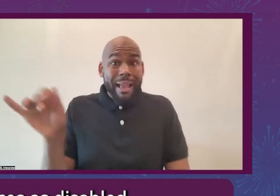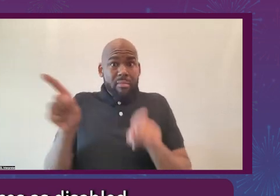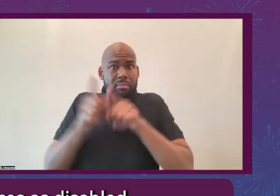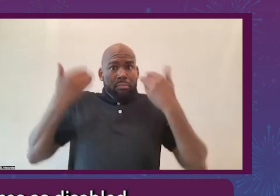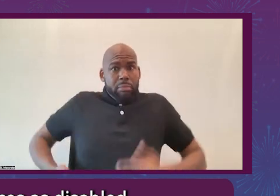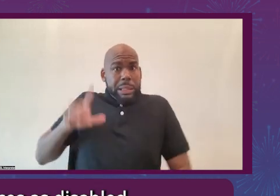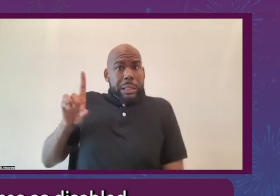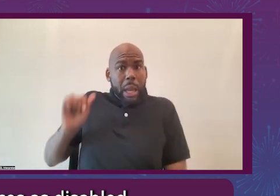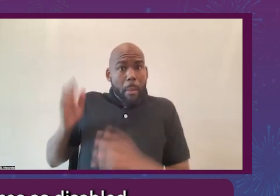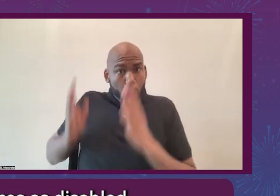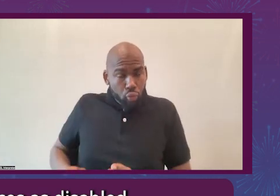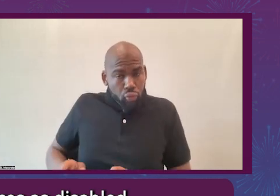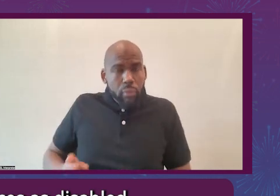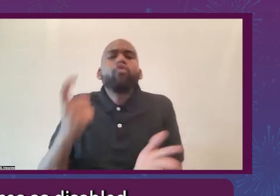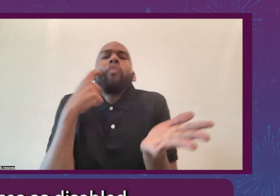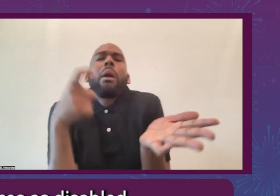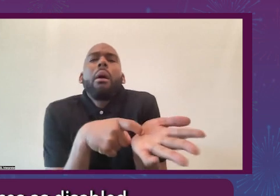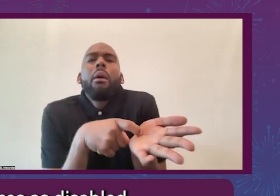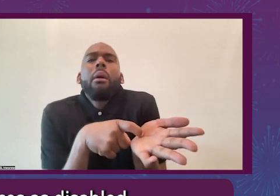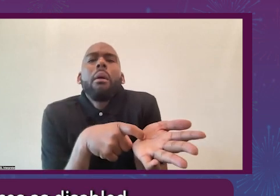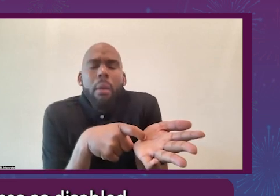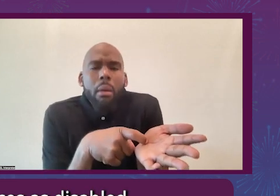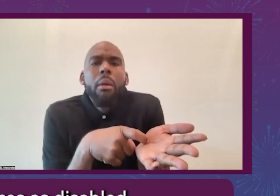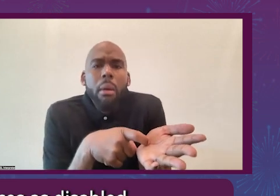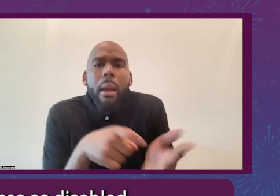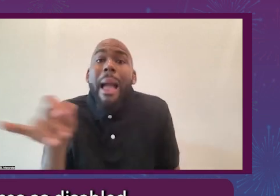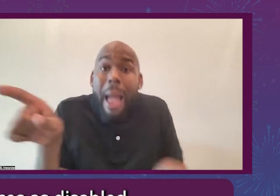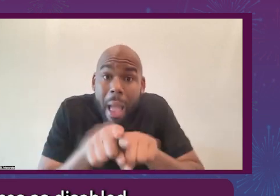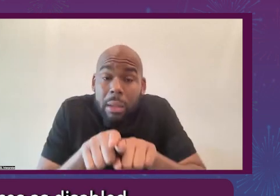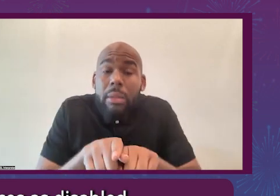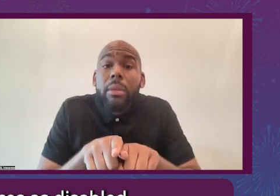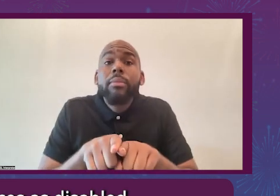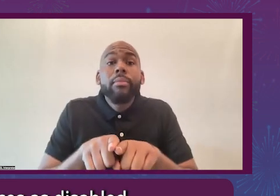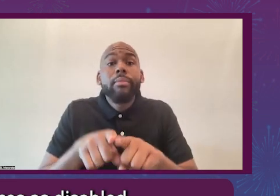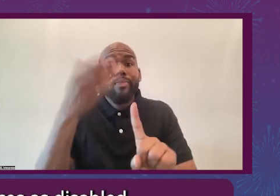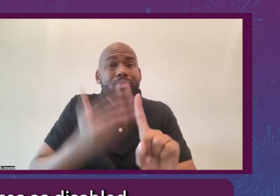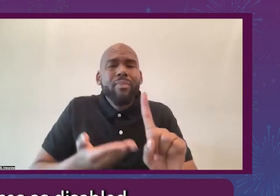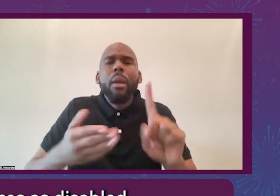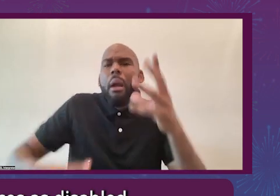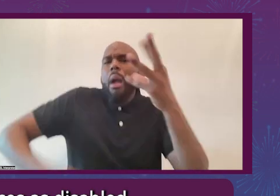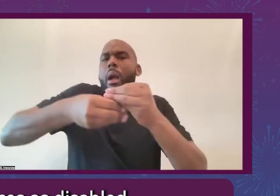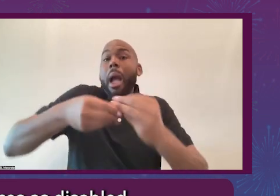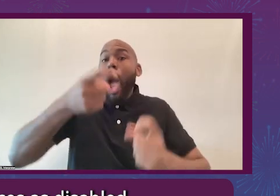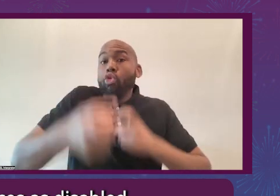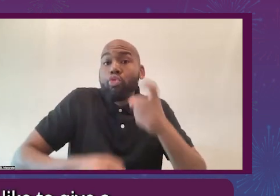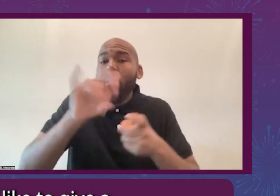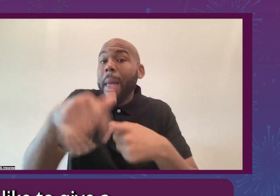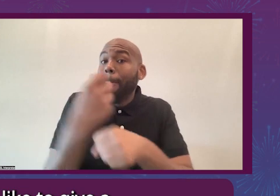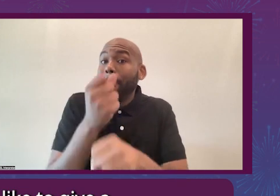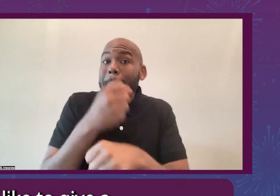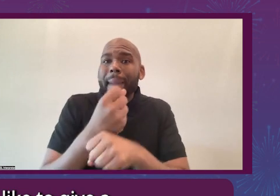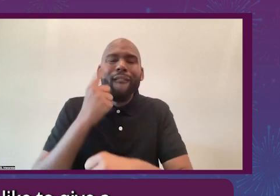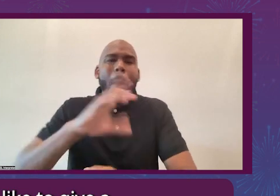as disabled people are recognized as the attributes that